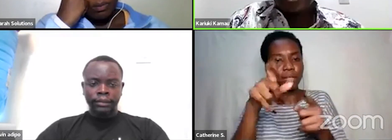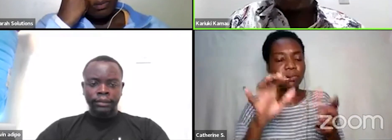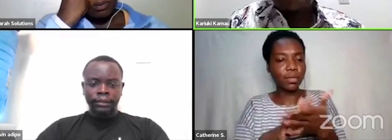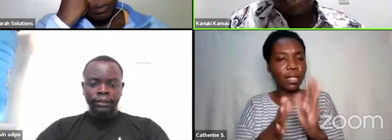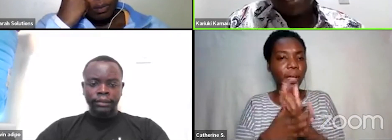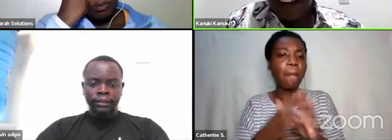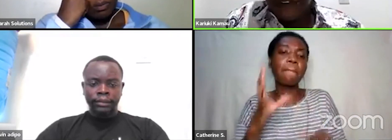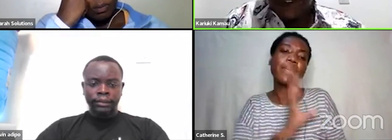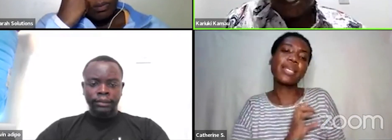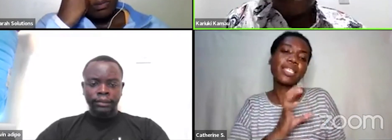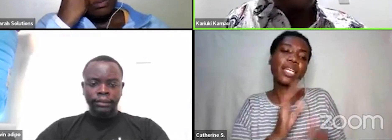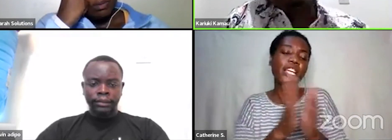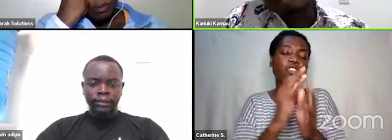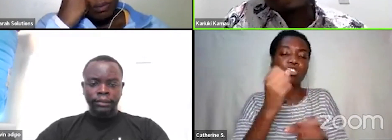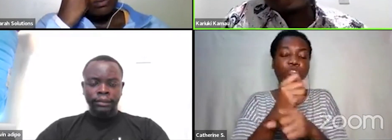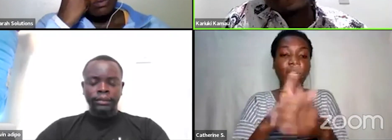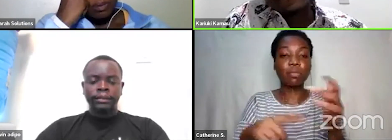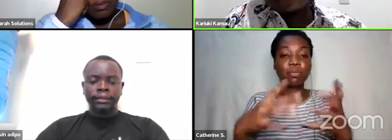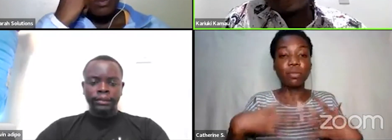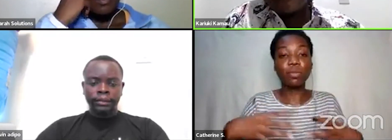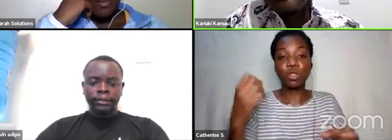done to remain afloat.